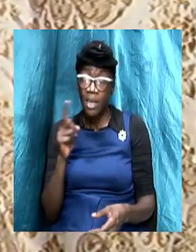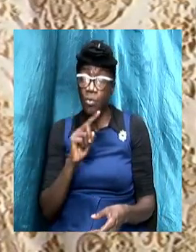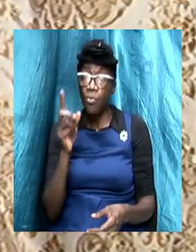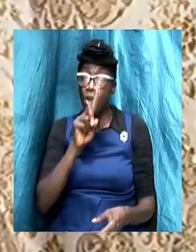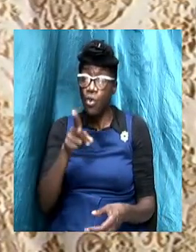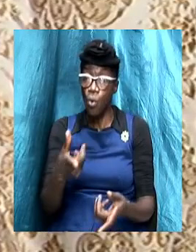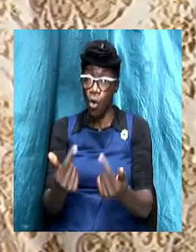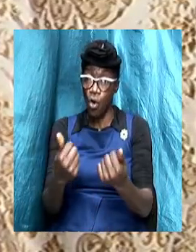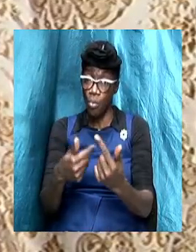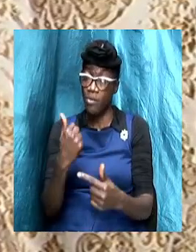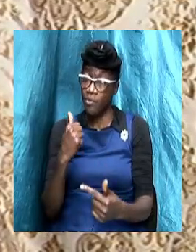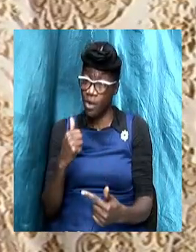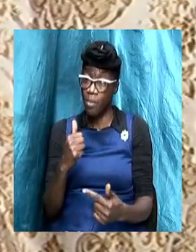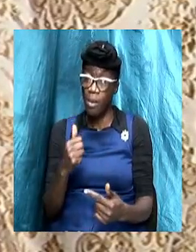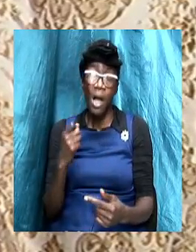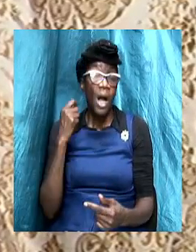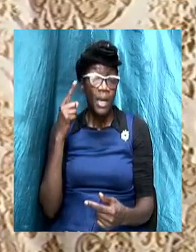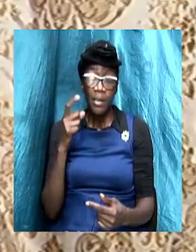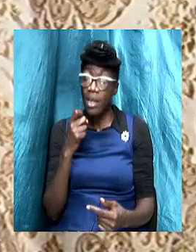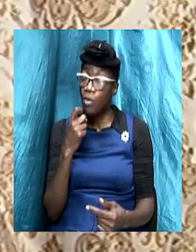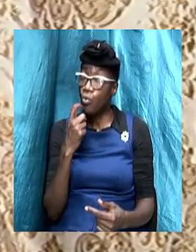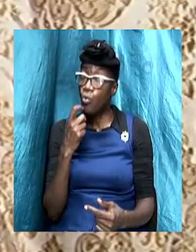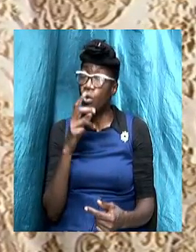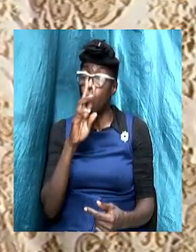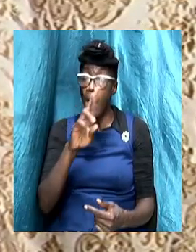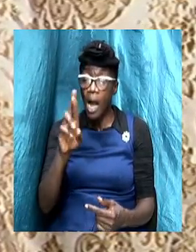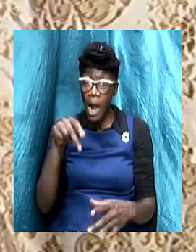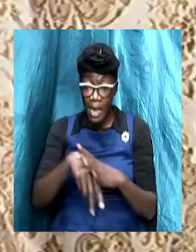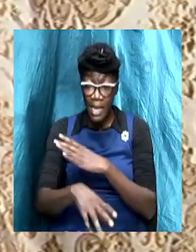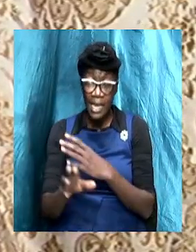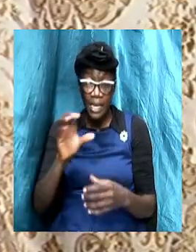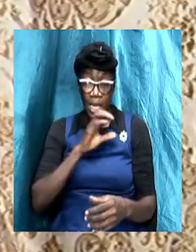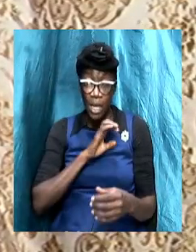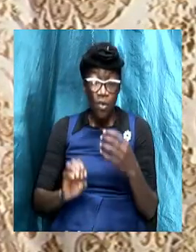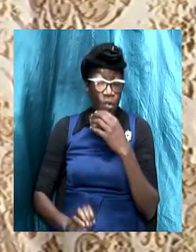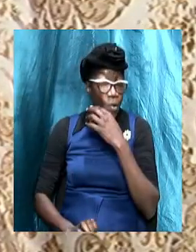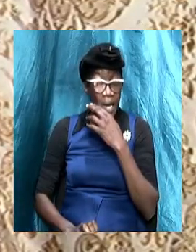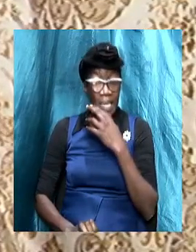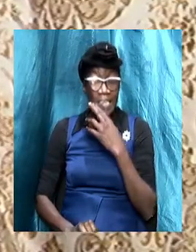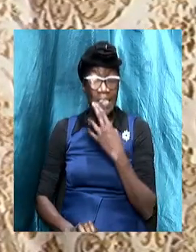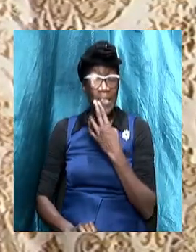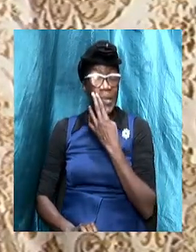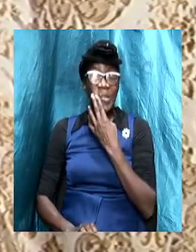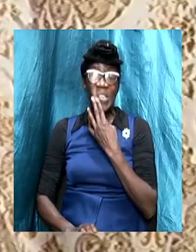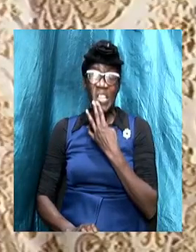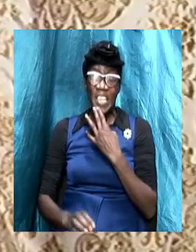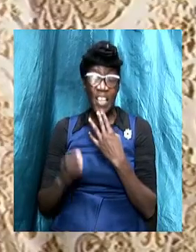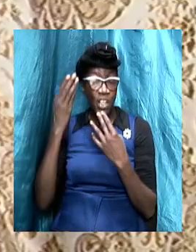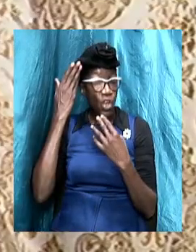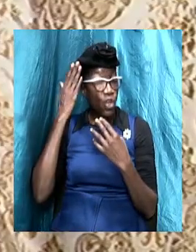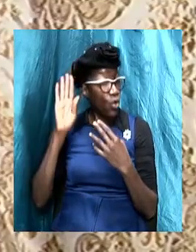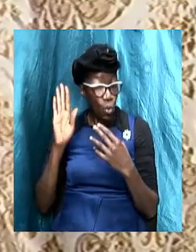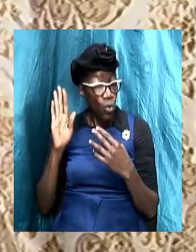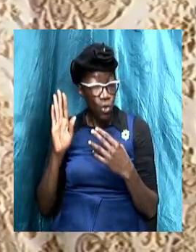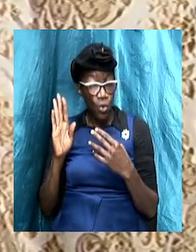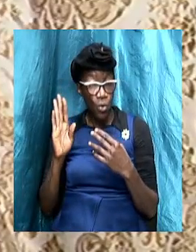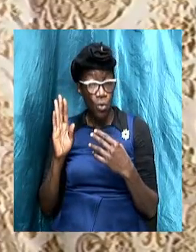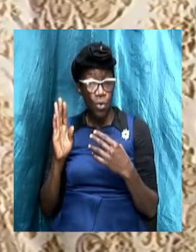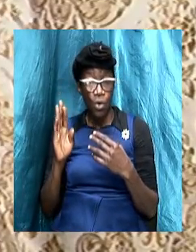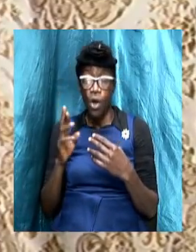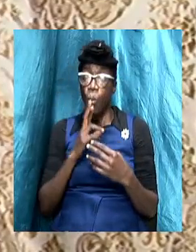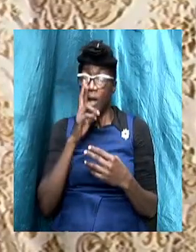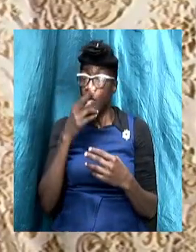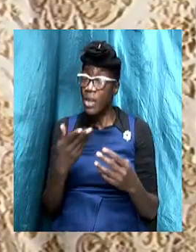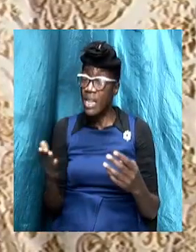from. We understand who we are in Christ. Because when we do not know what the real thing looks like